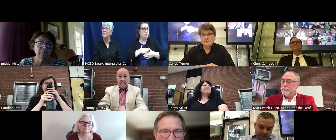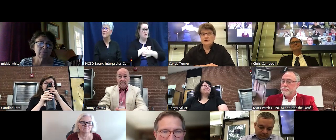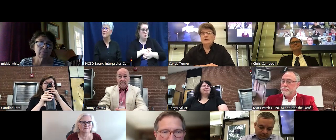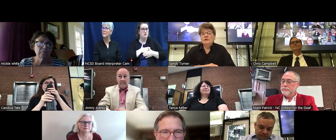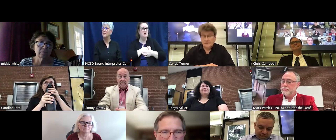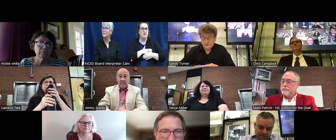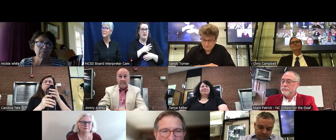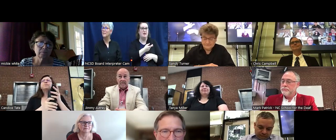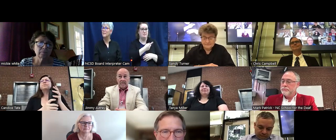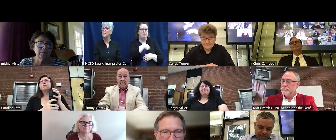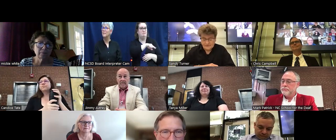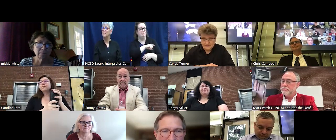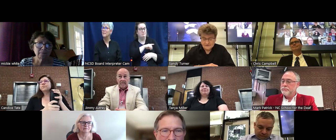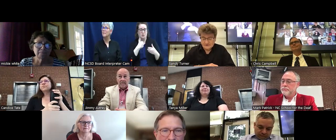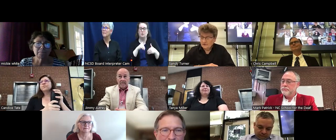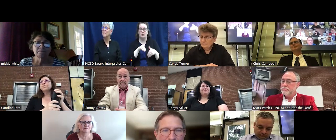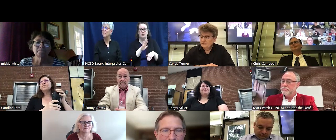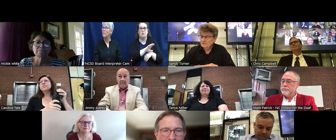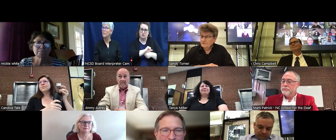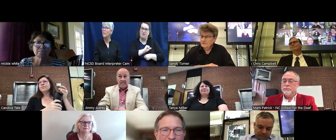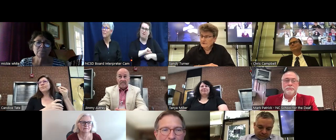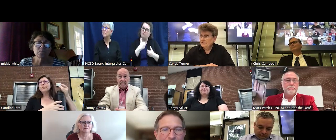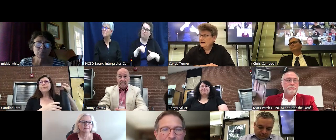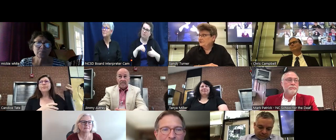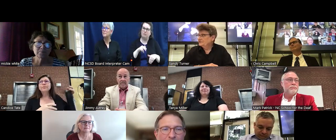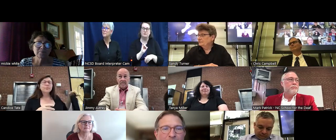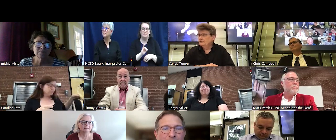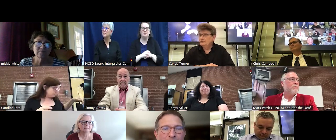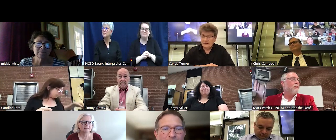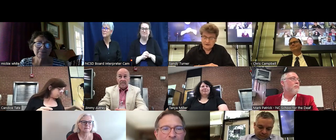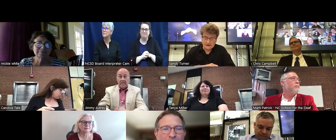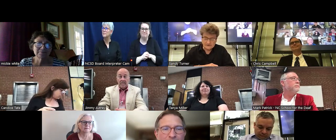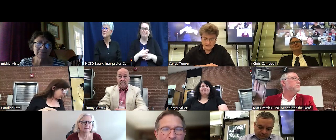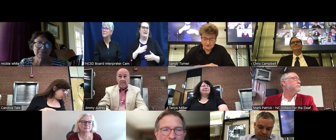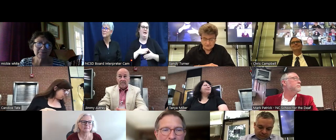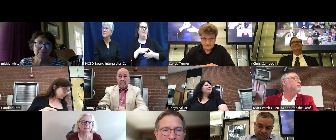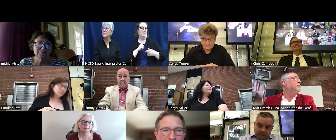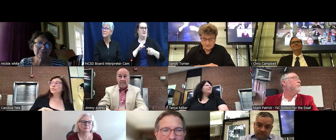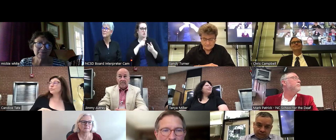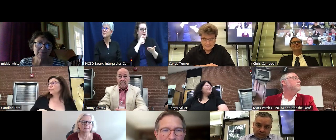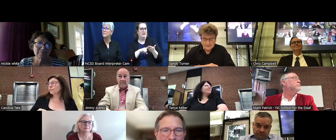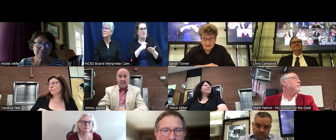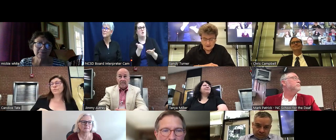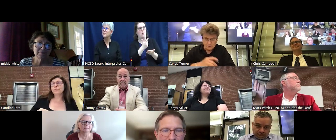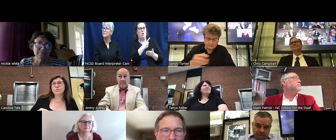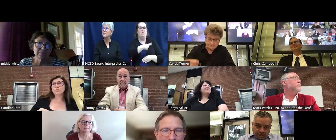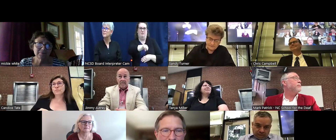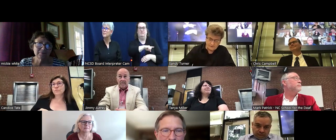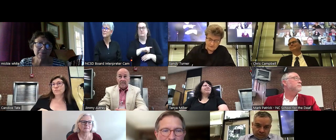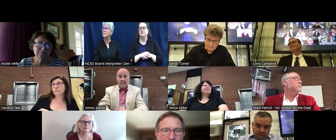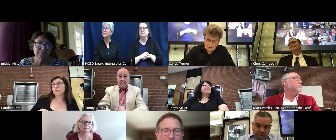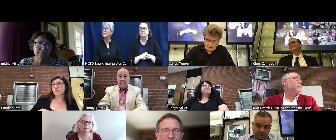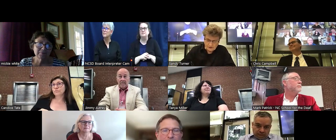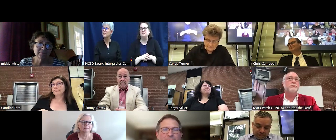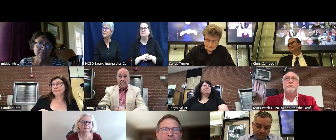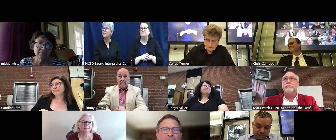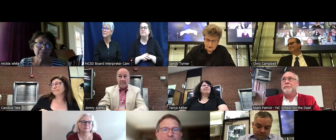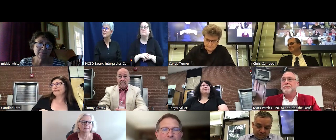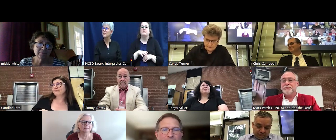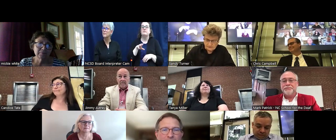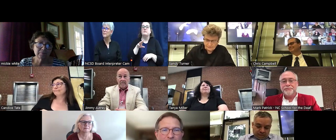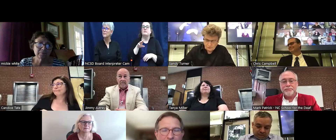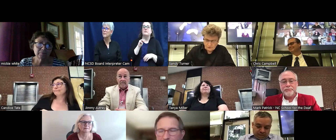What a job you do. So glad to recognize all those folks. Mark, do you have